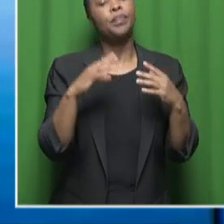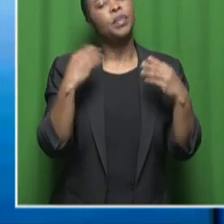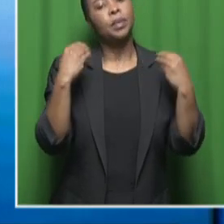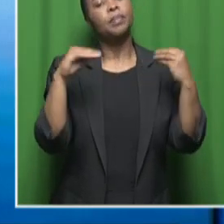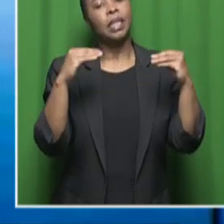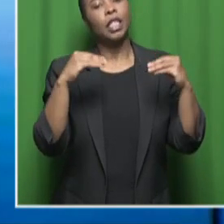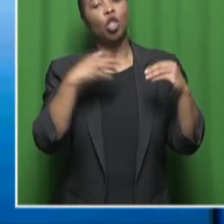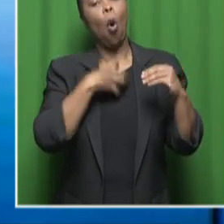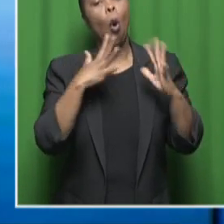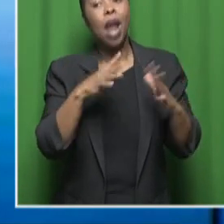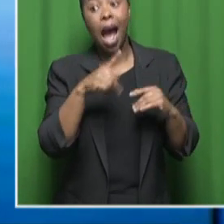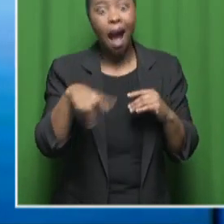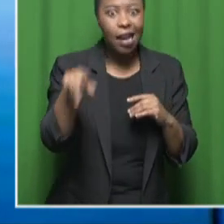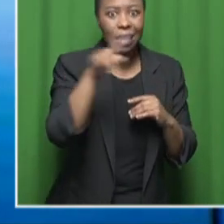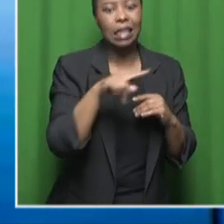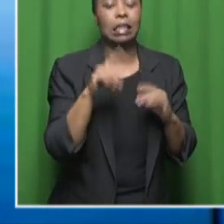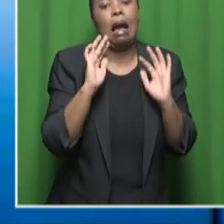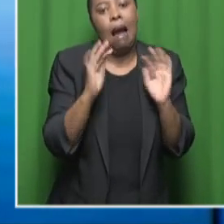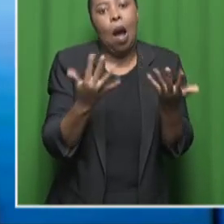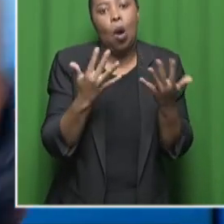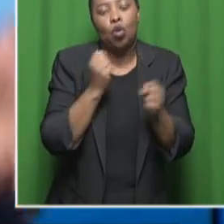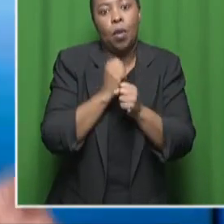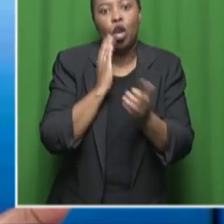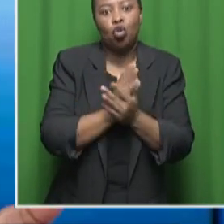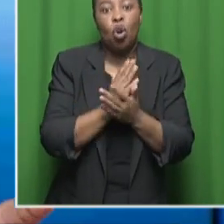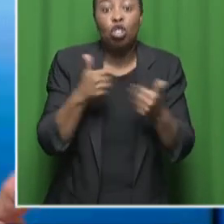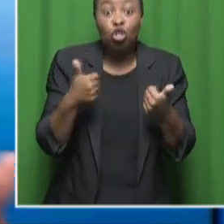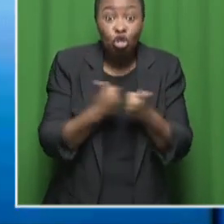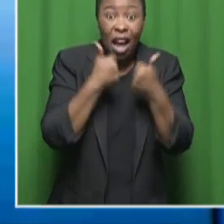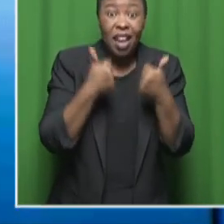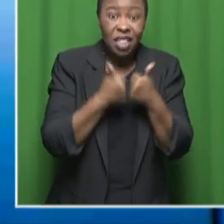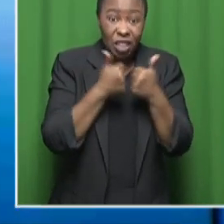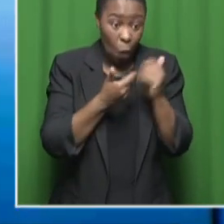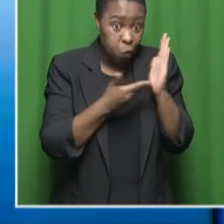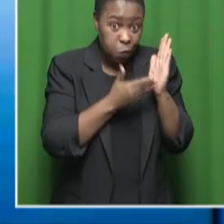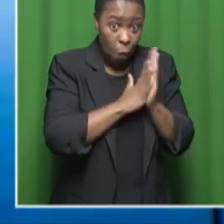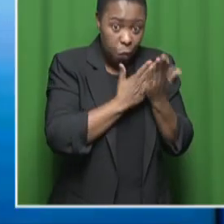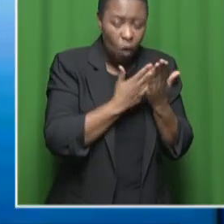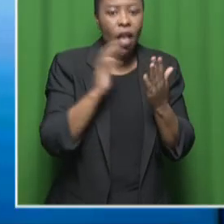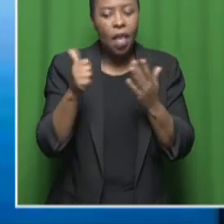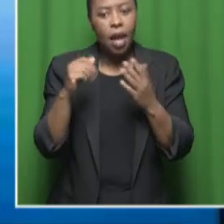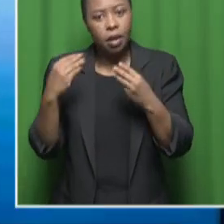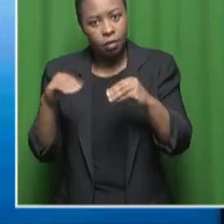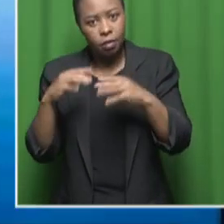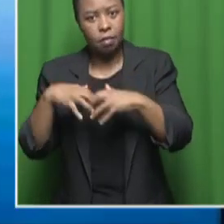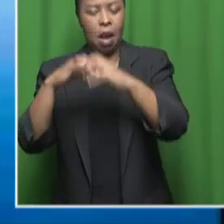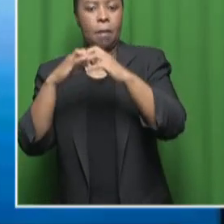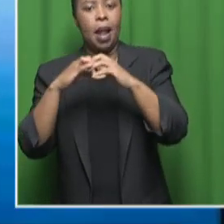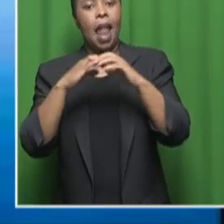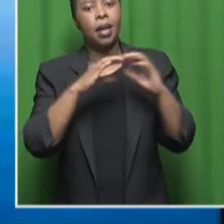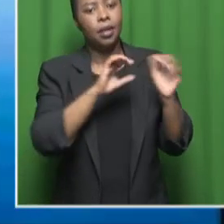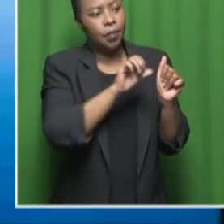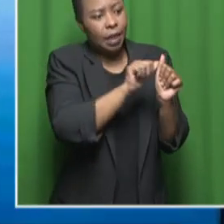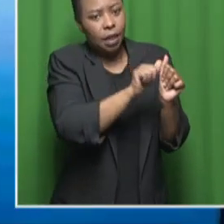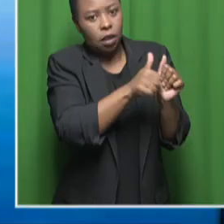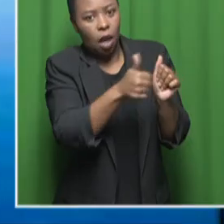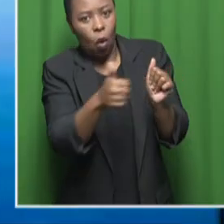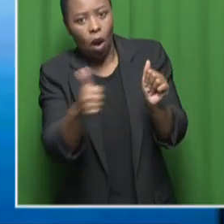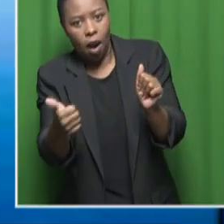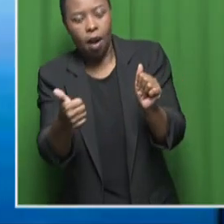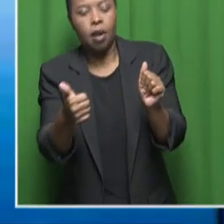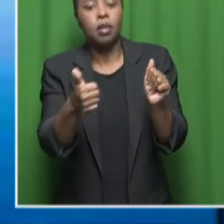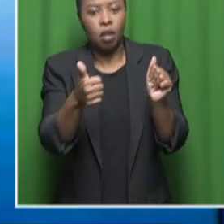of overcome some of the challenges that are within this book. Yeah. So it's more of a sequel, but from a non-fiction perspective, more